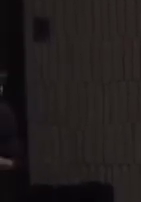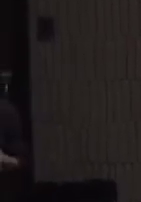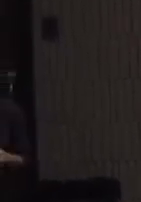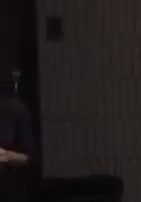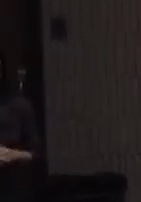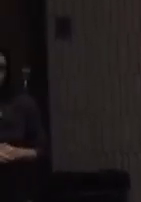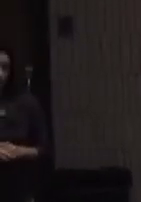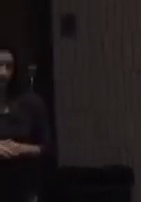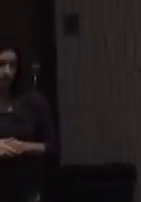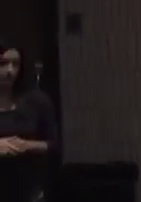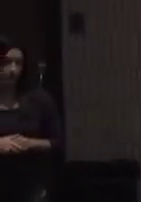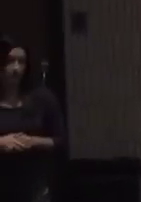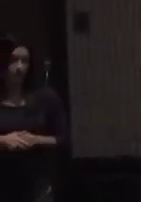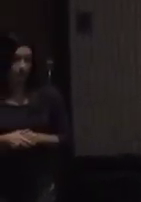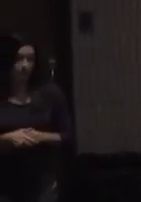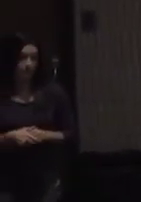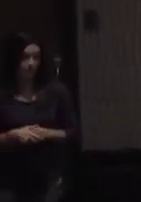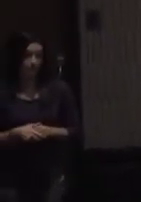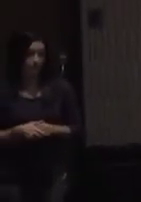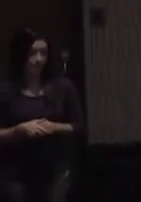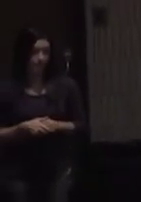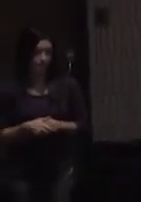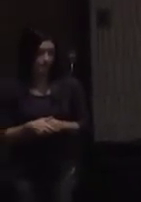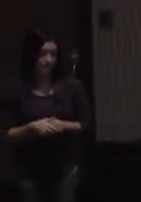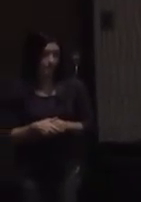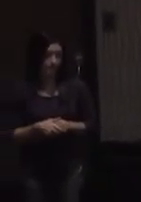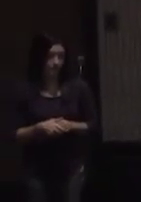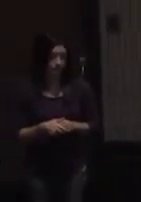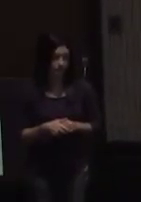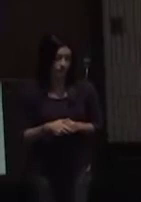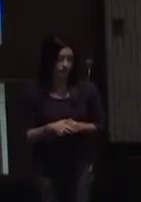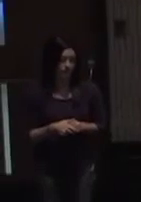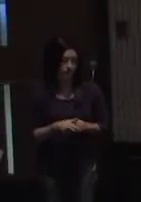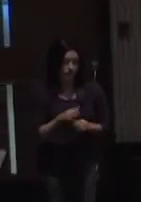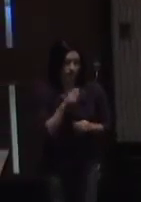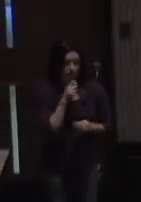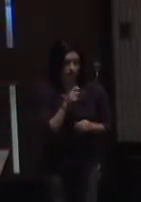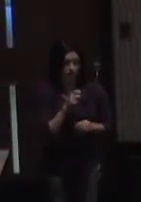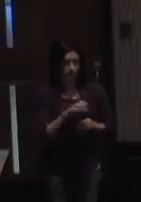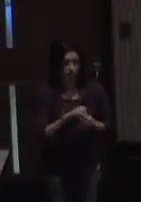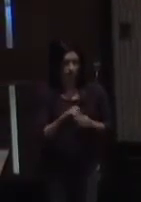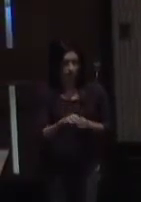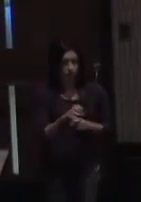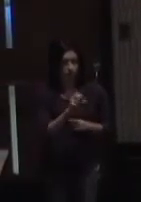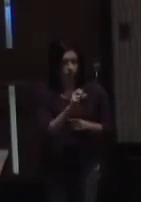which is not contributing. All right, let me cut to it. I agree with you. Social Security, by the way,